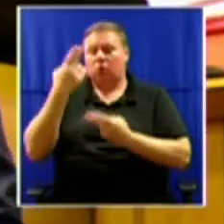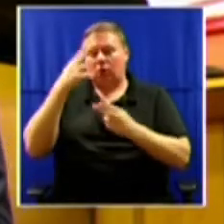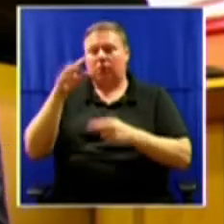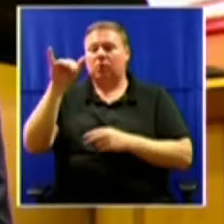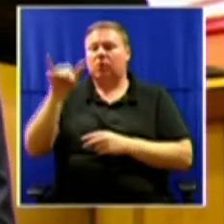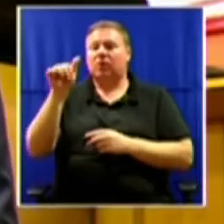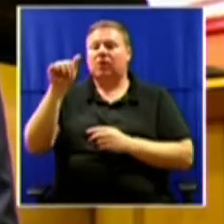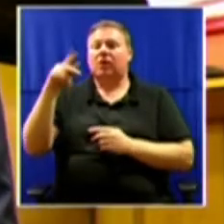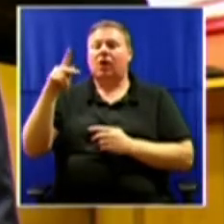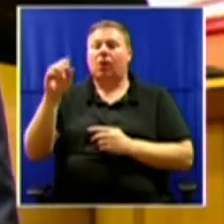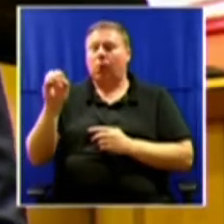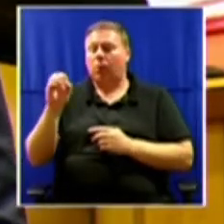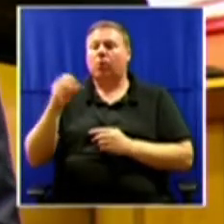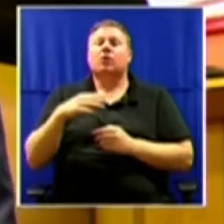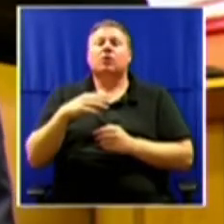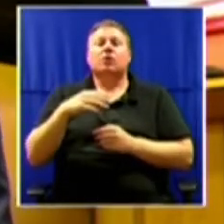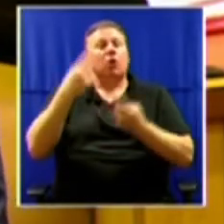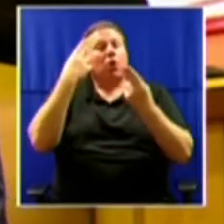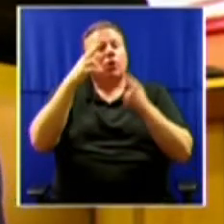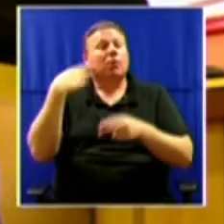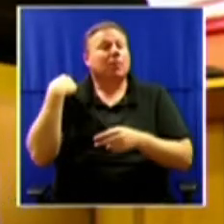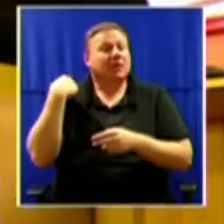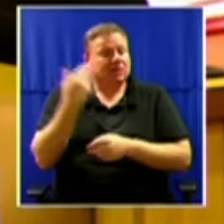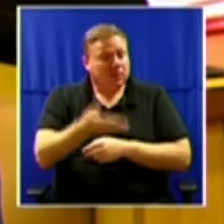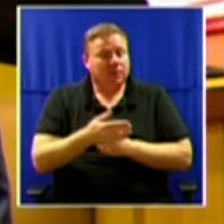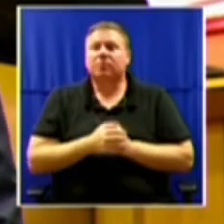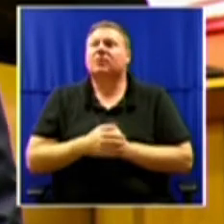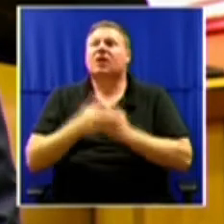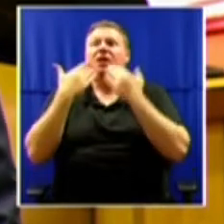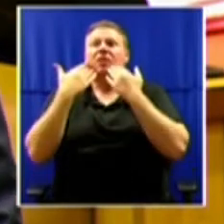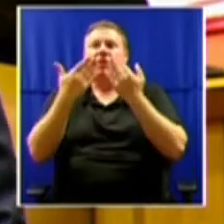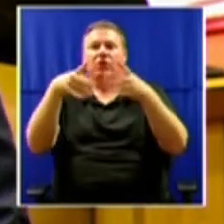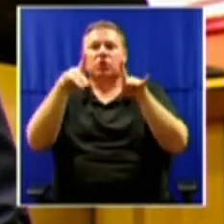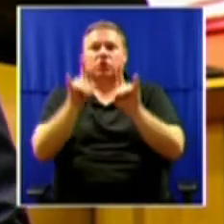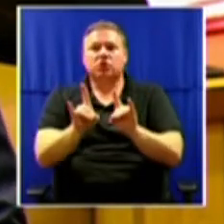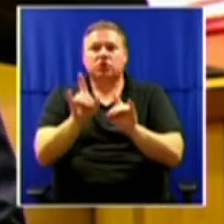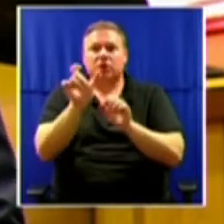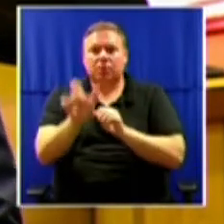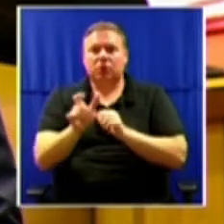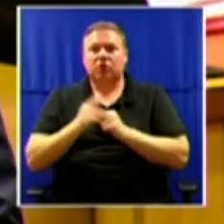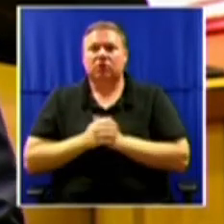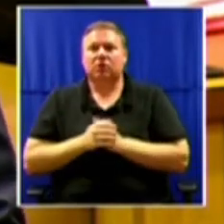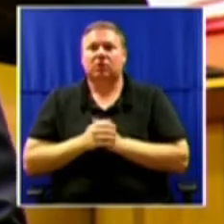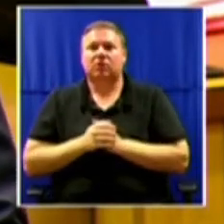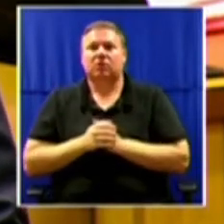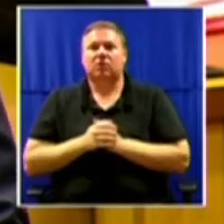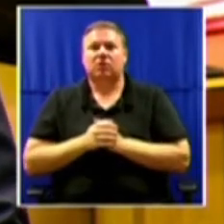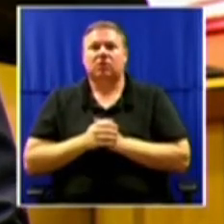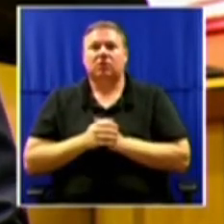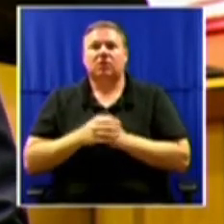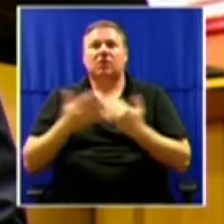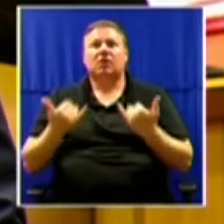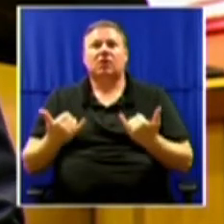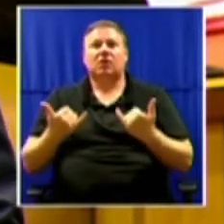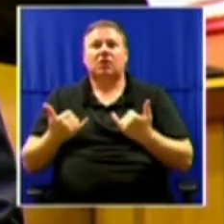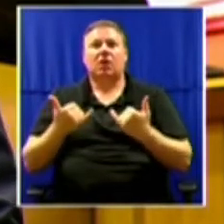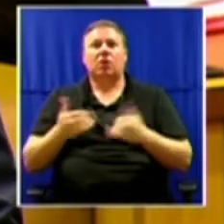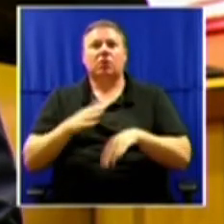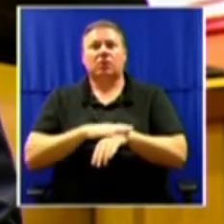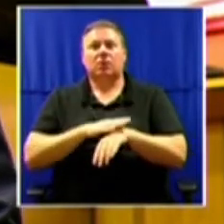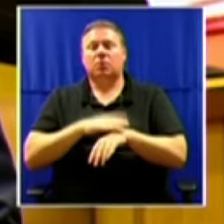Thank you, Honourable House Chair. As I have said, that we continue at this stage to utilize the CARA